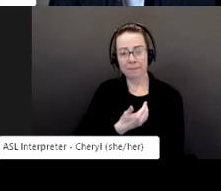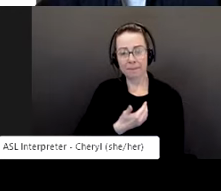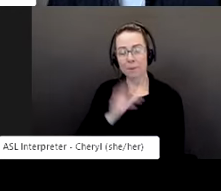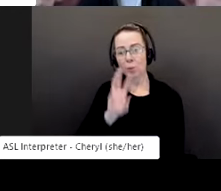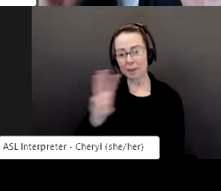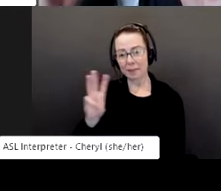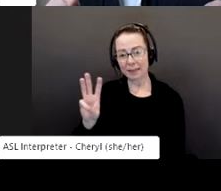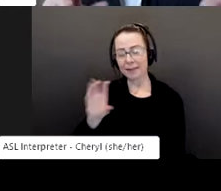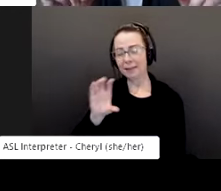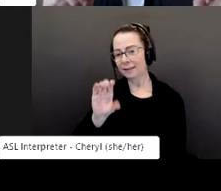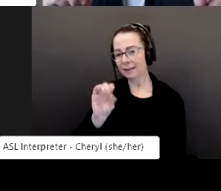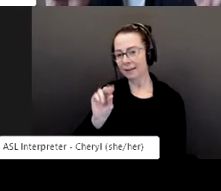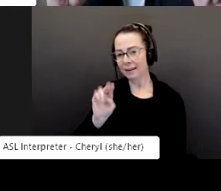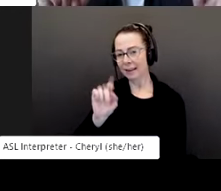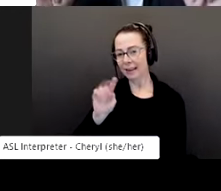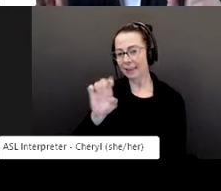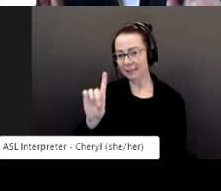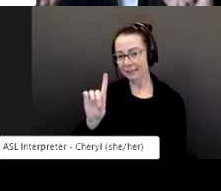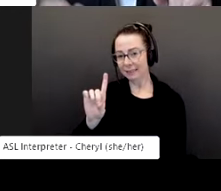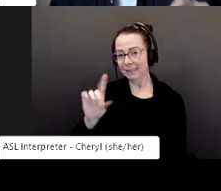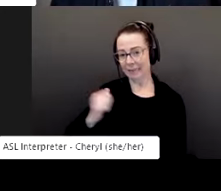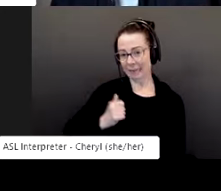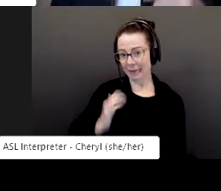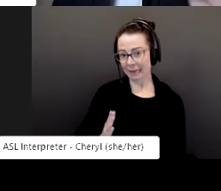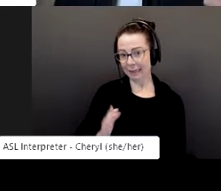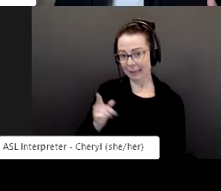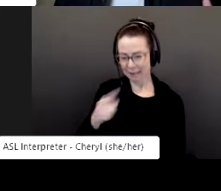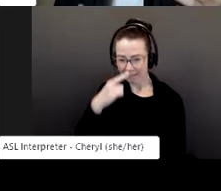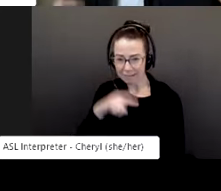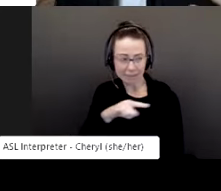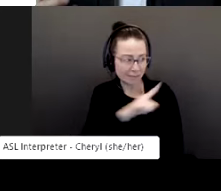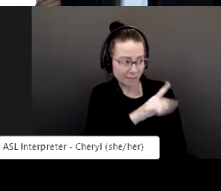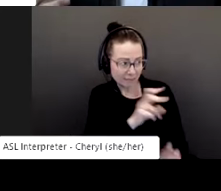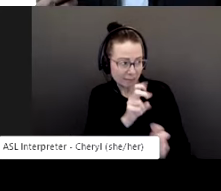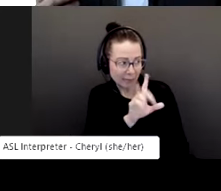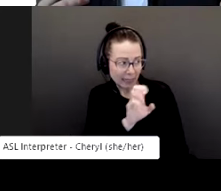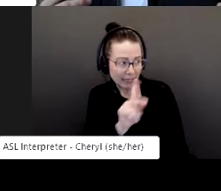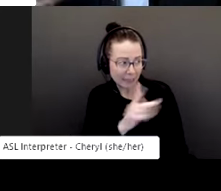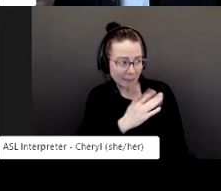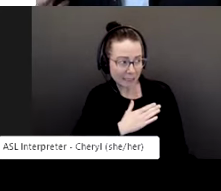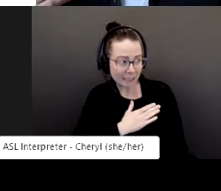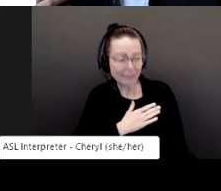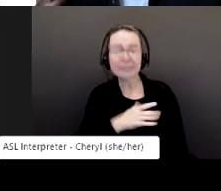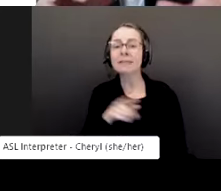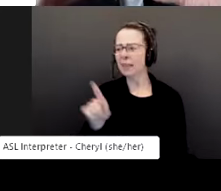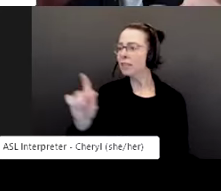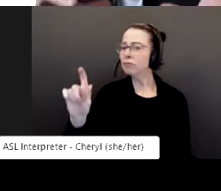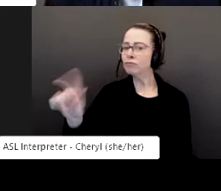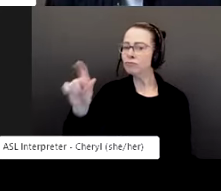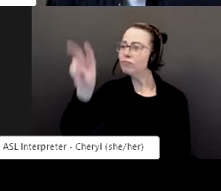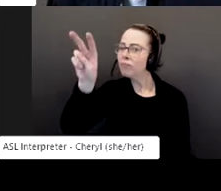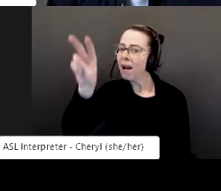that, Janice, if you could just put that link up to the online banking